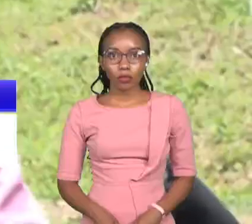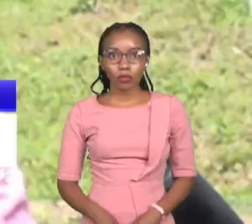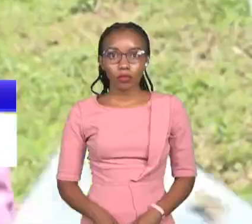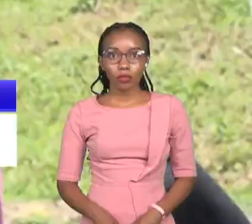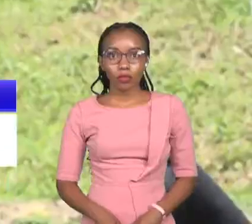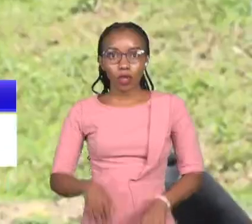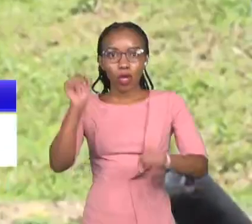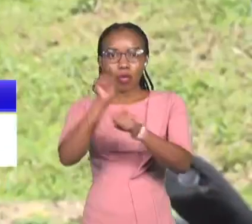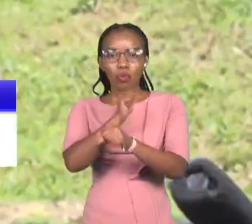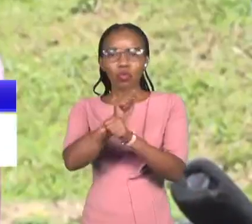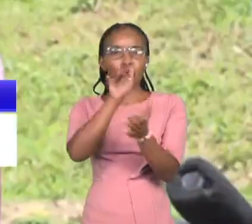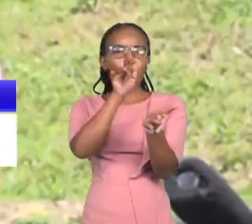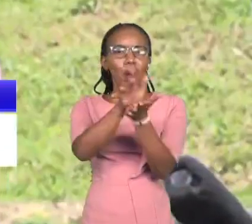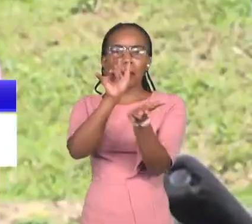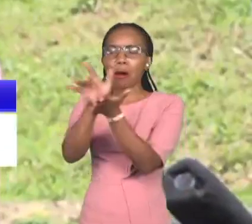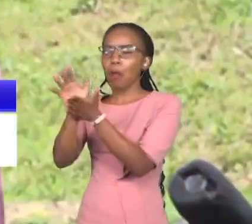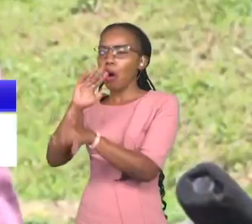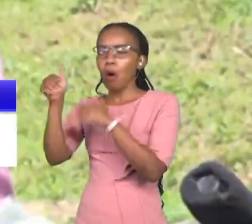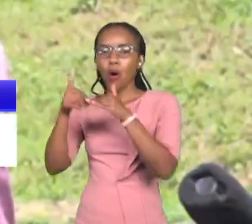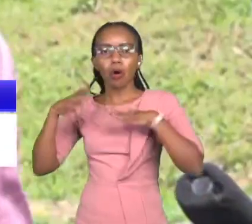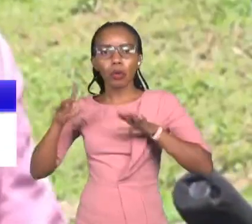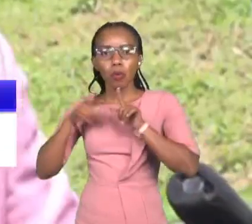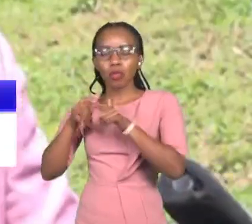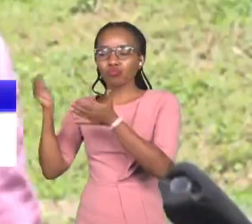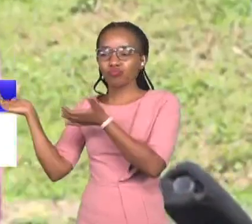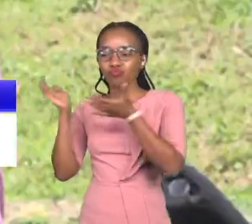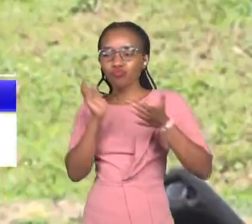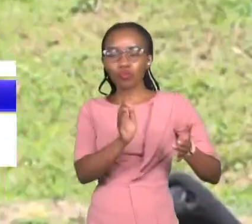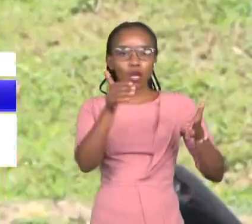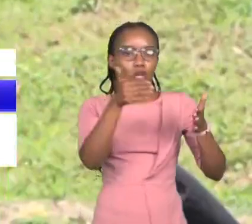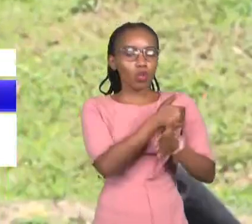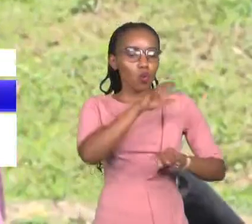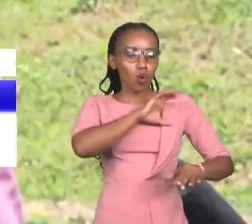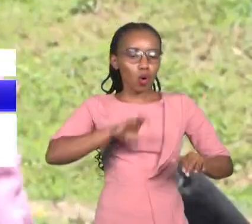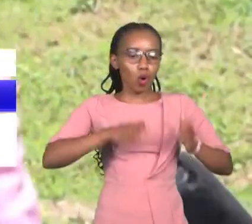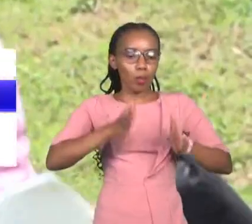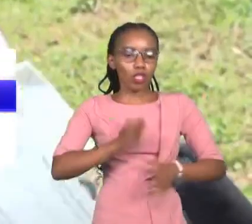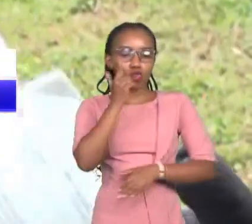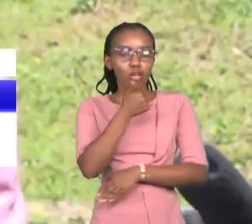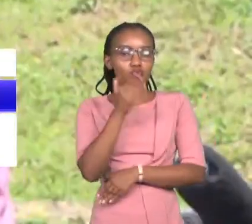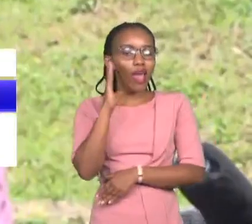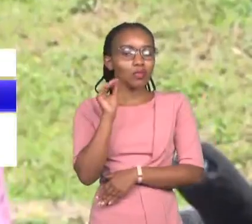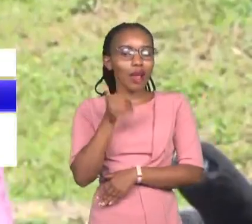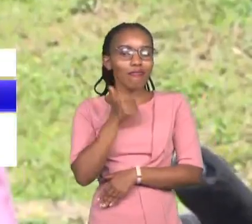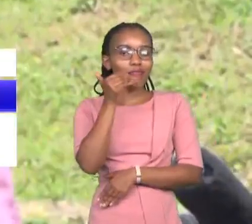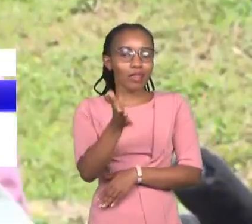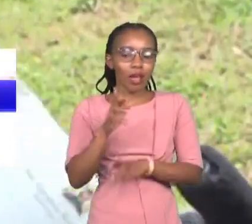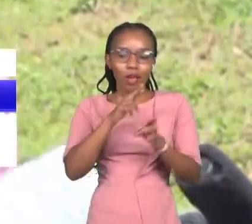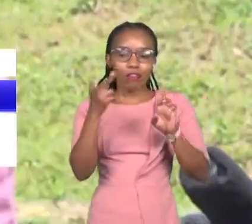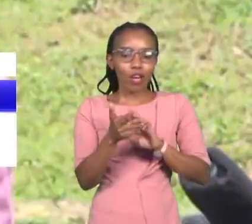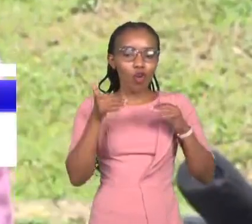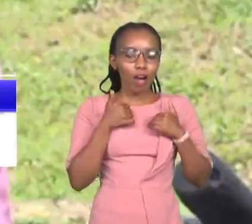Hawezi futa kila mtu na ulete commissioners wageni ambao hawana experience, na kuna referendum na